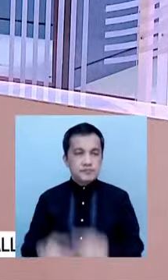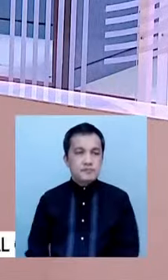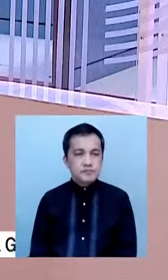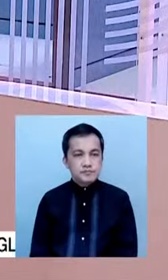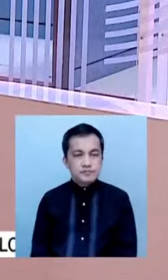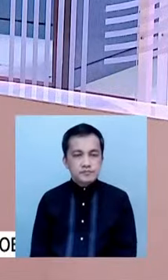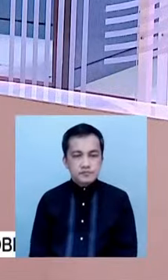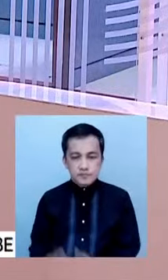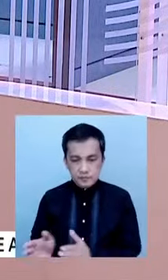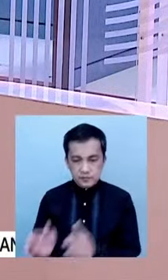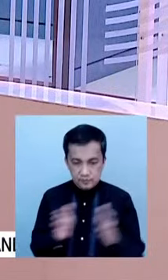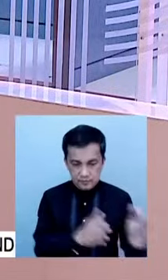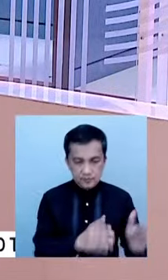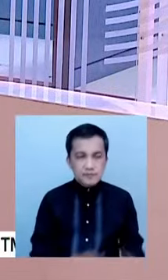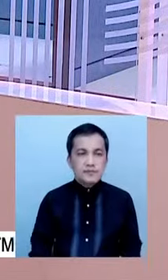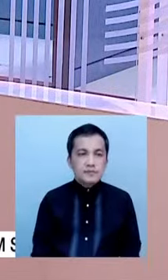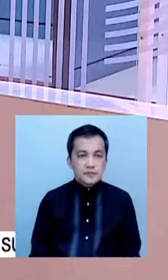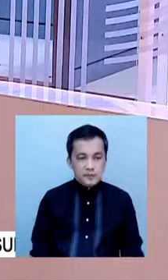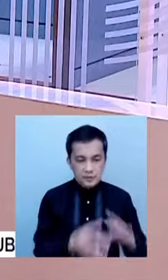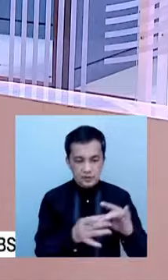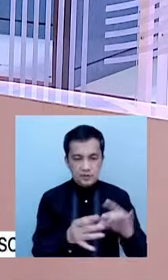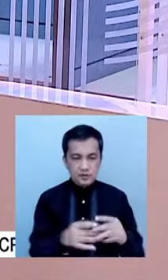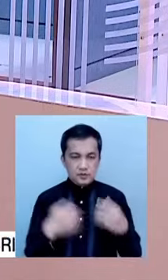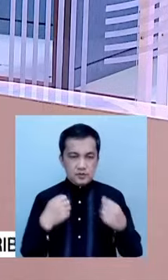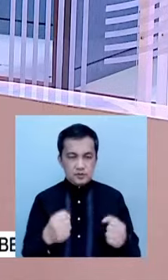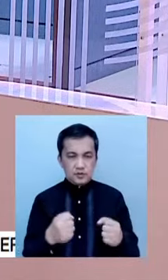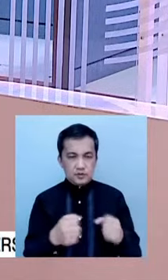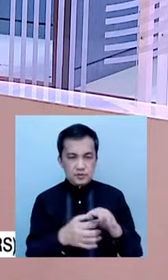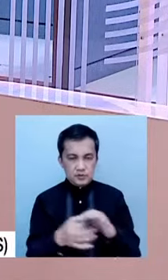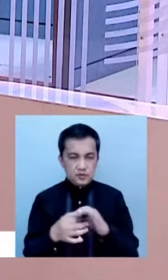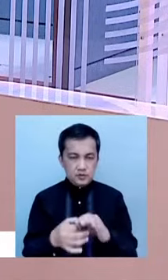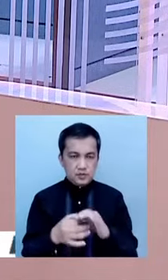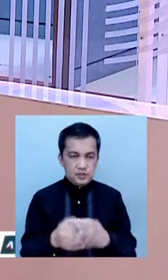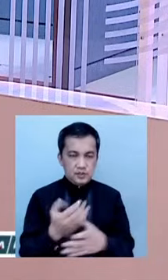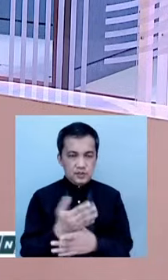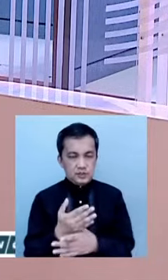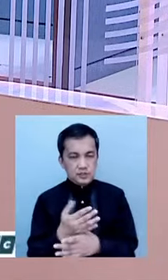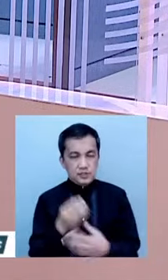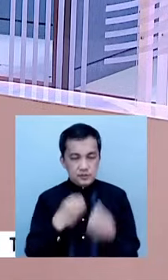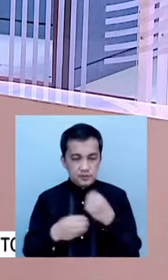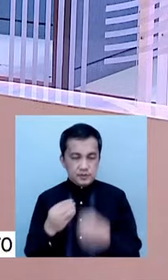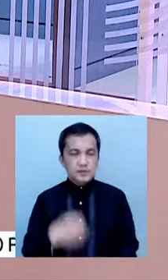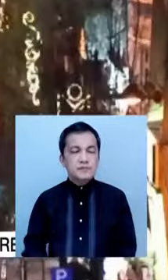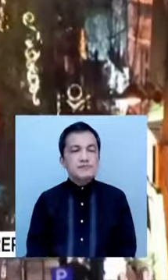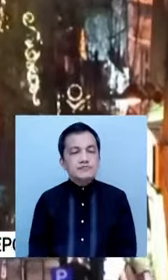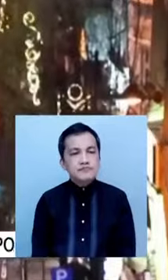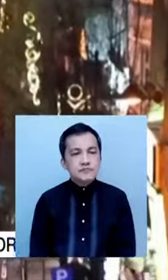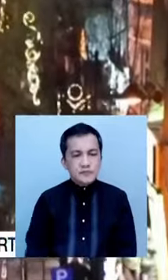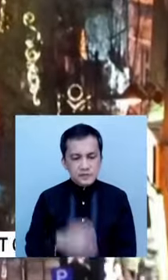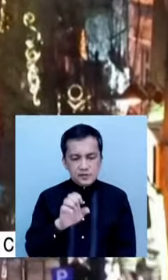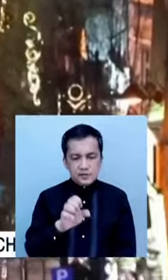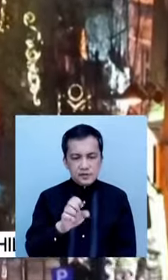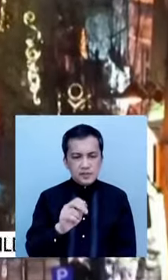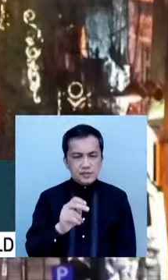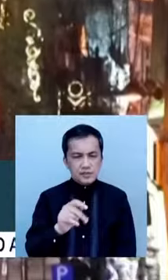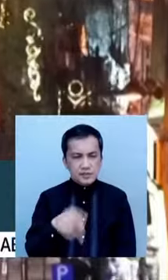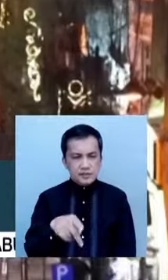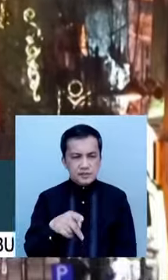Switching gears now, here's a story about strengthening bonds through a shared meal. The Antwerp residents sat together